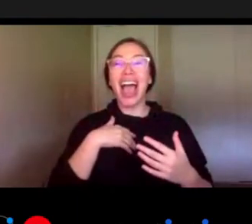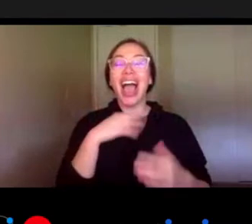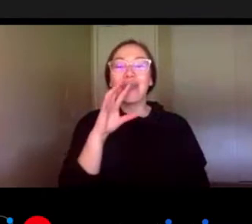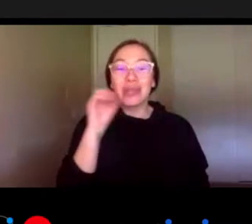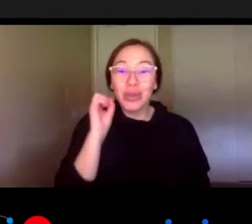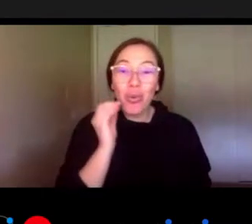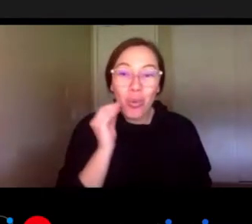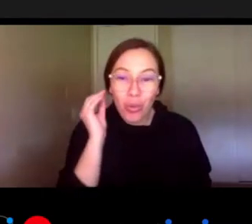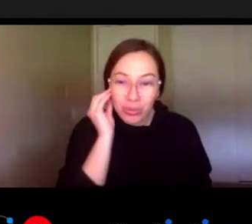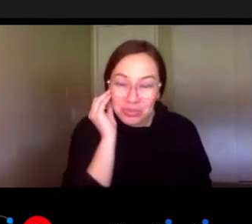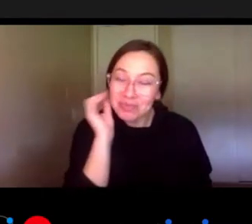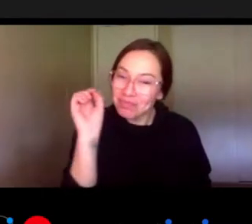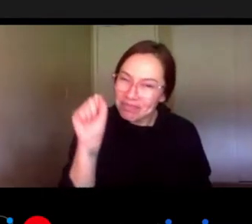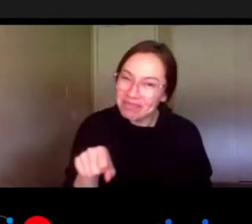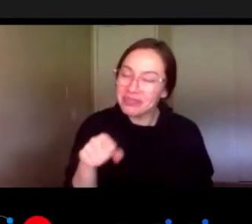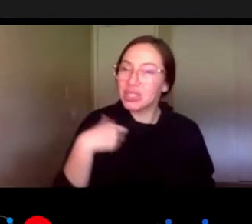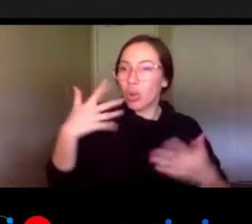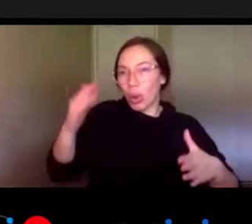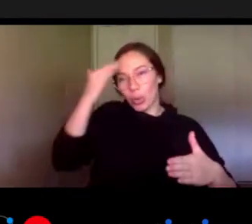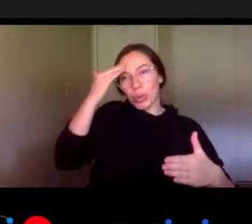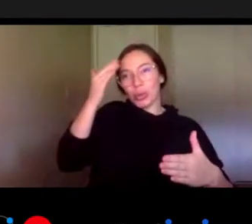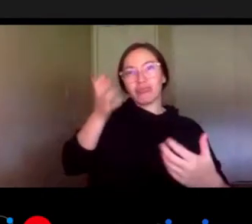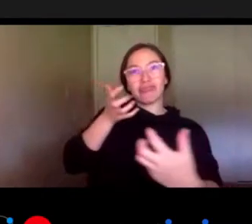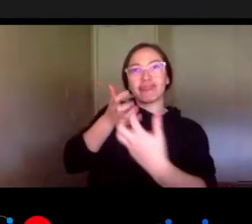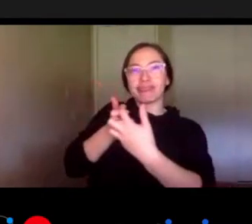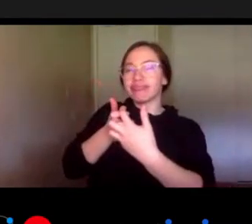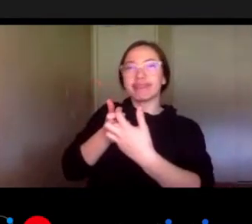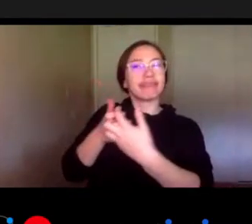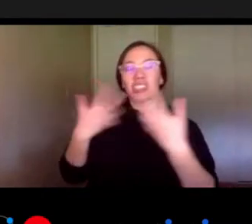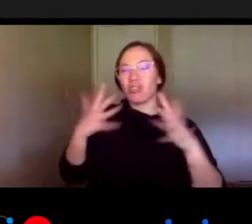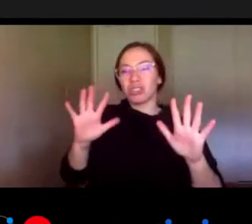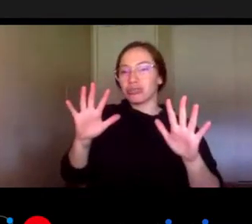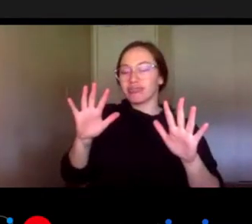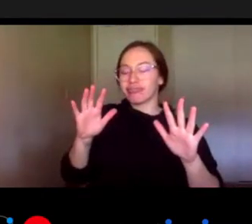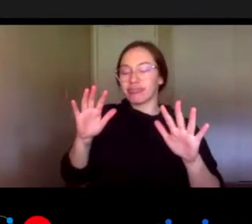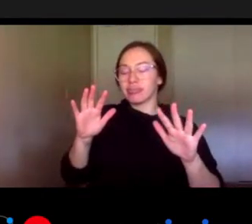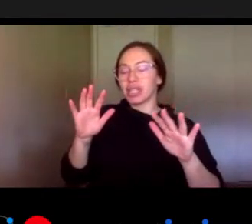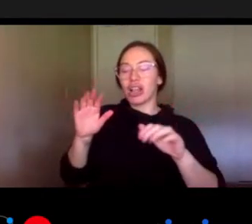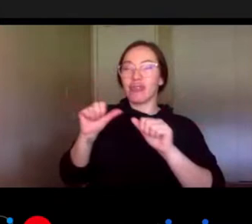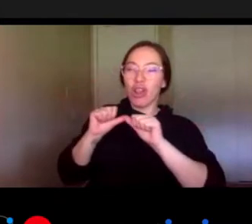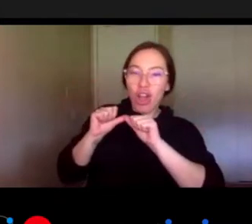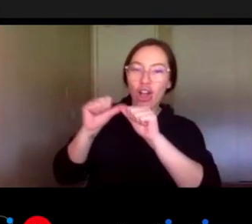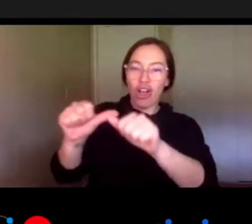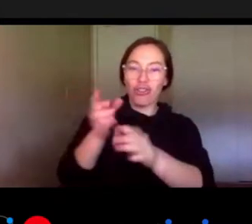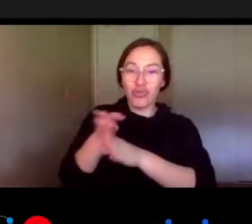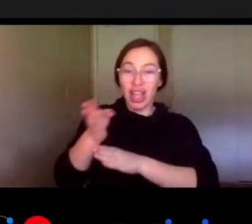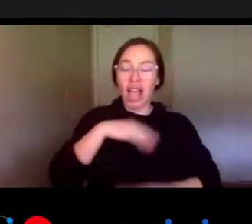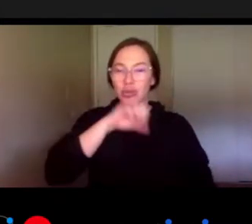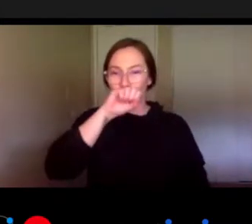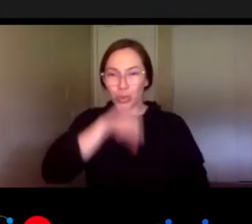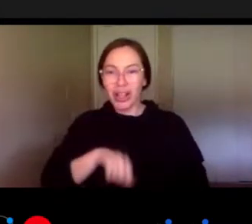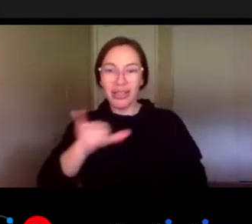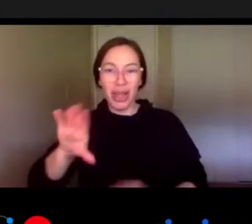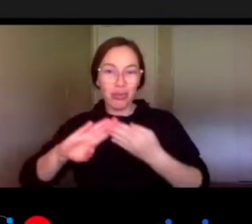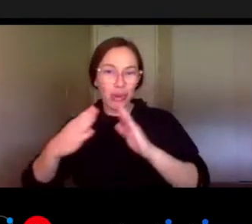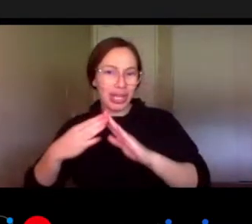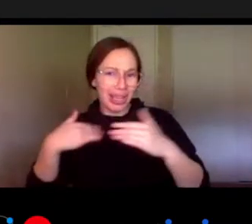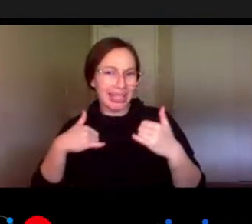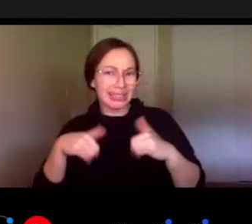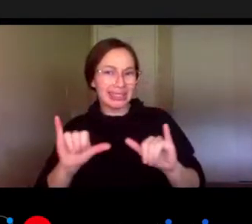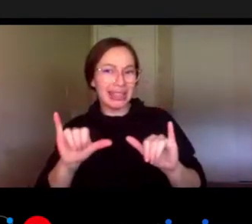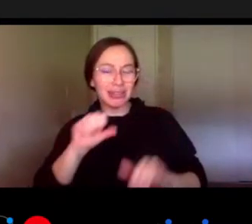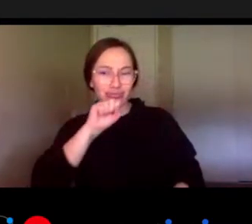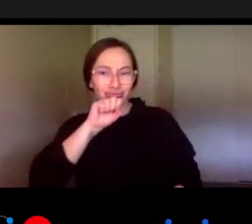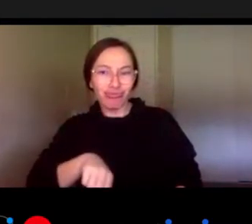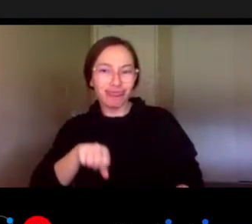And I knew that I was going to be here for a long career, just because I love that community, still do. And